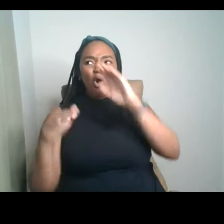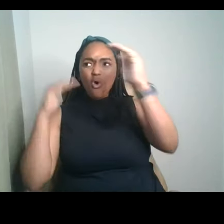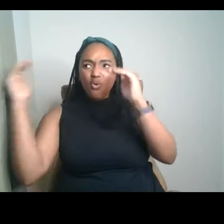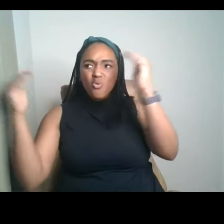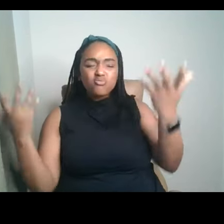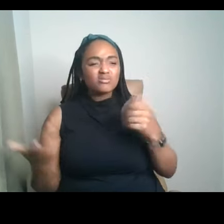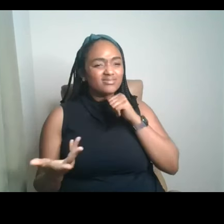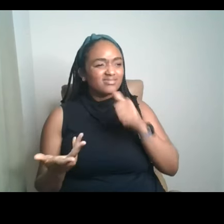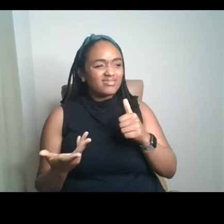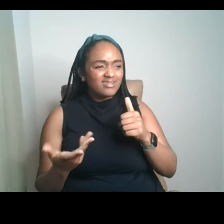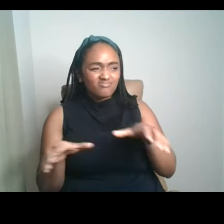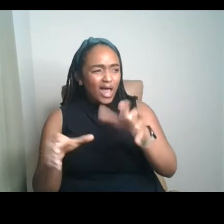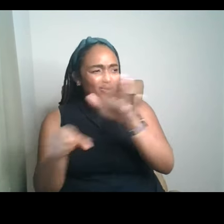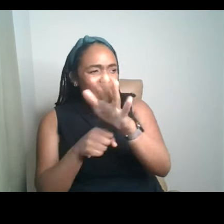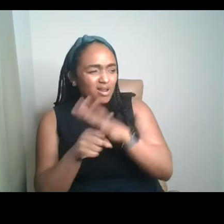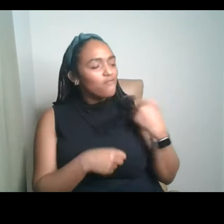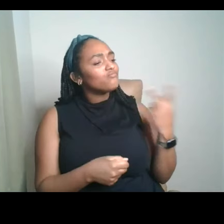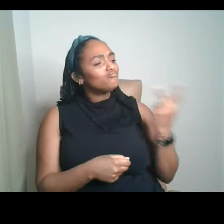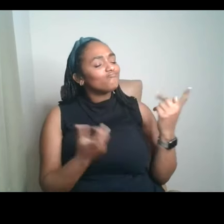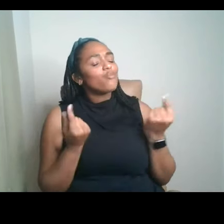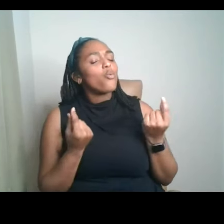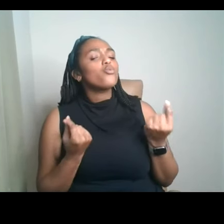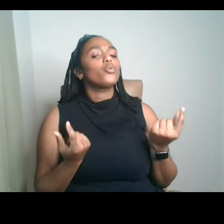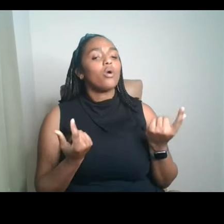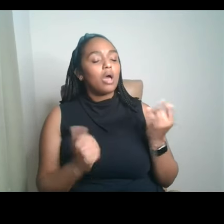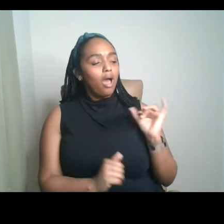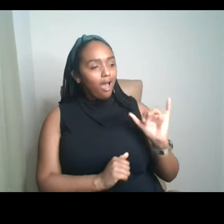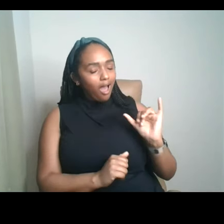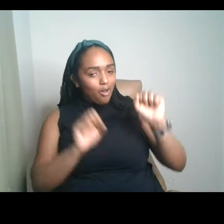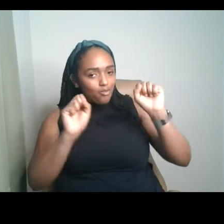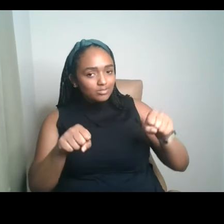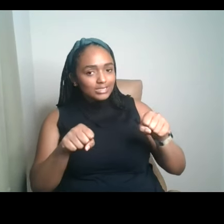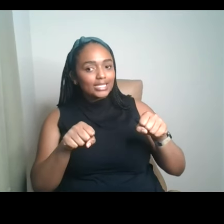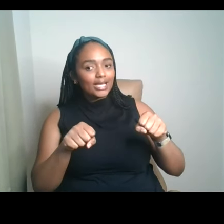15,000 butterflies to represent the 15,000 kids.